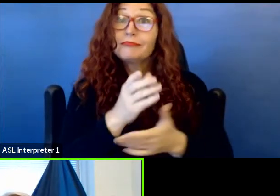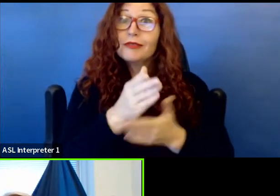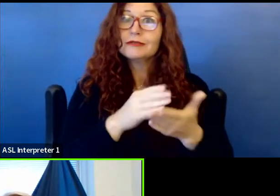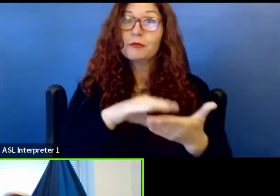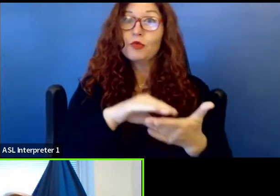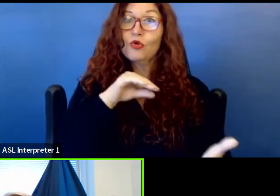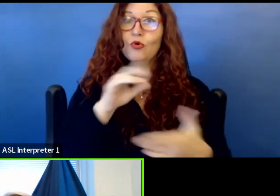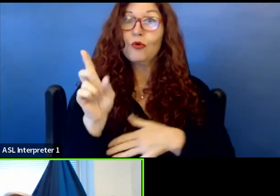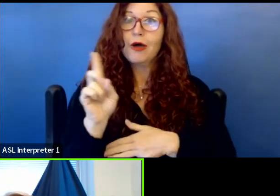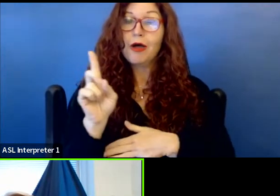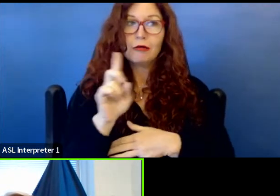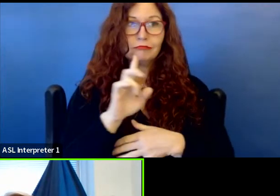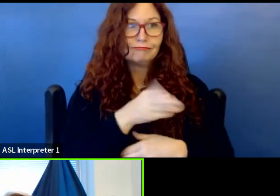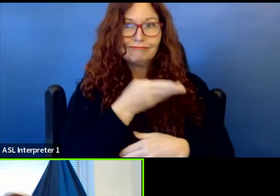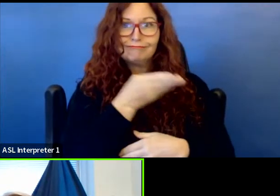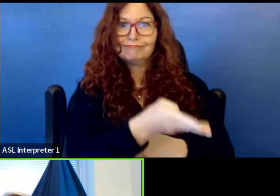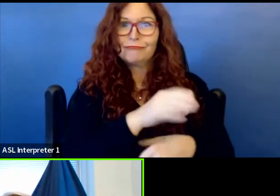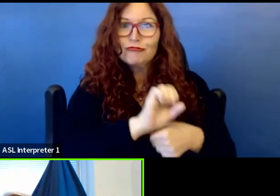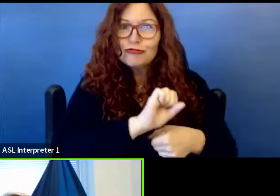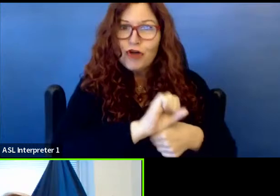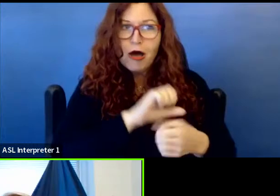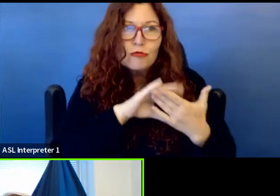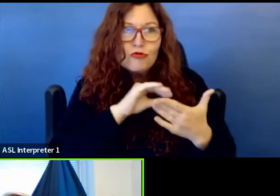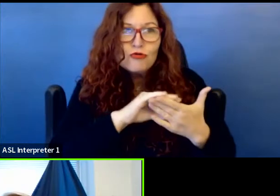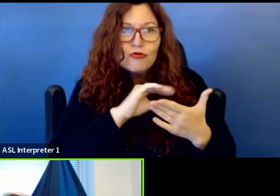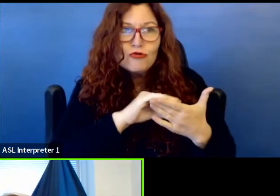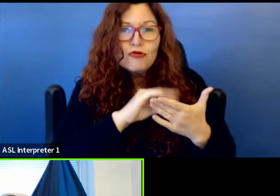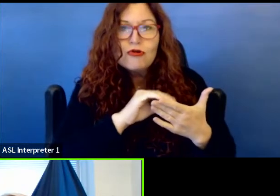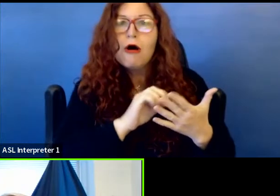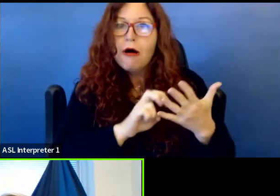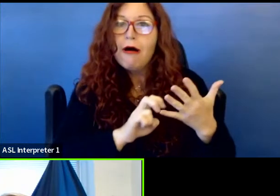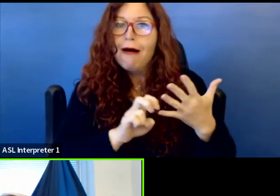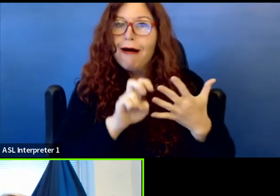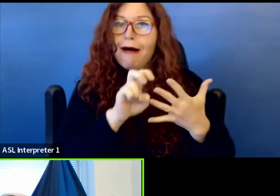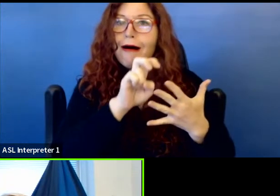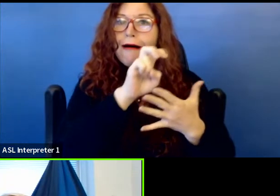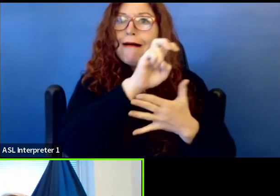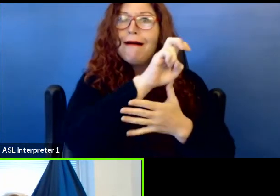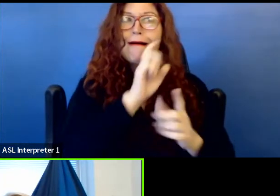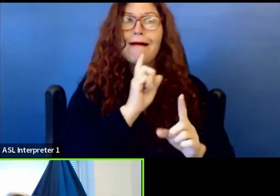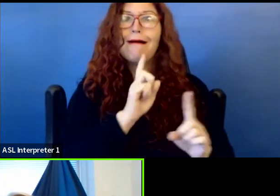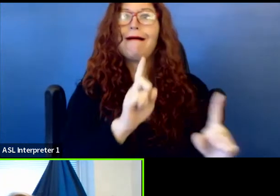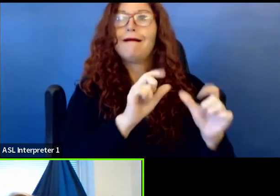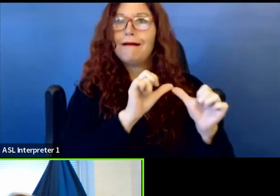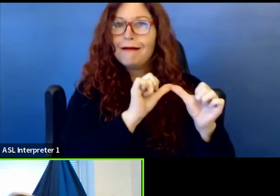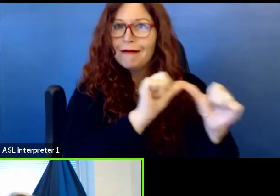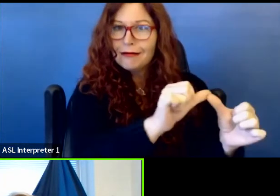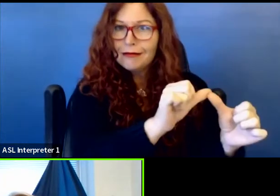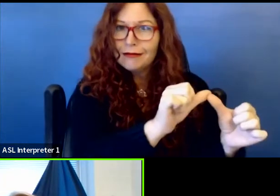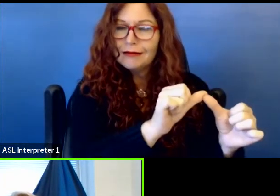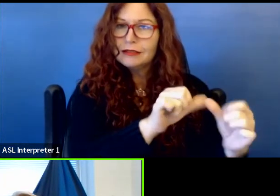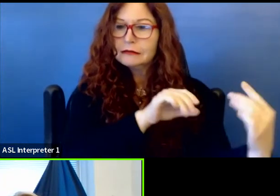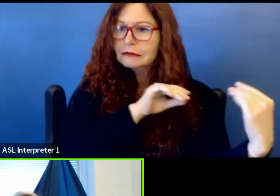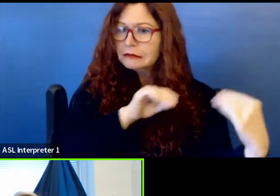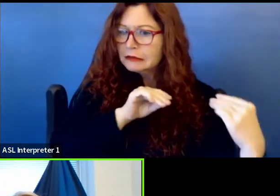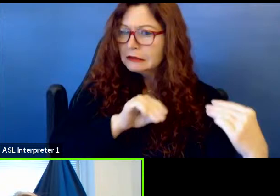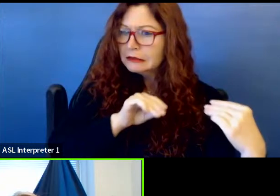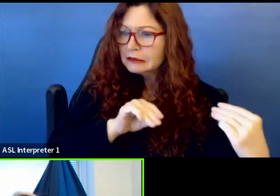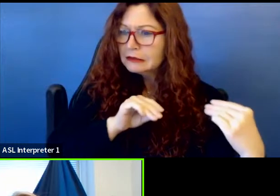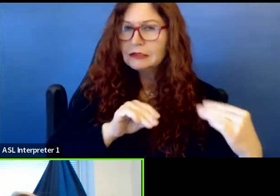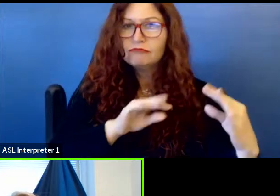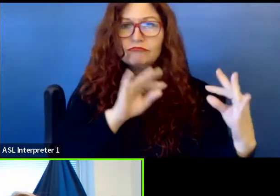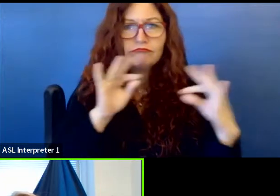small construction businesses often create additional opportunities for the next generation of construction workers tradesmen and others i have seen